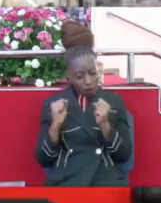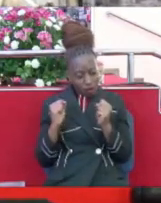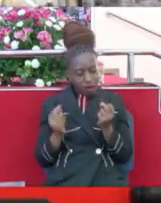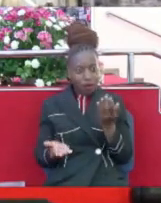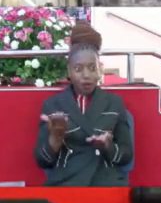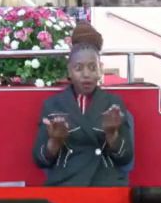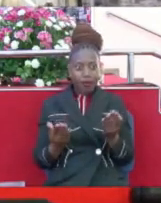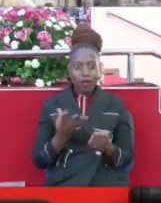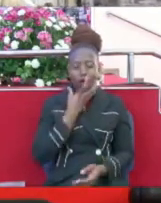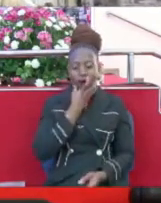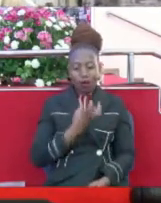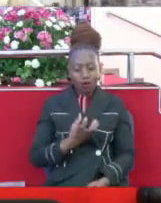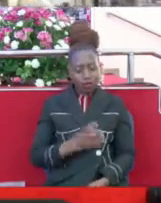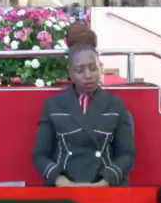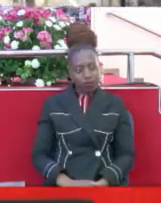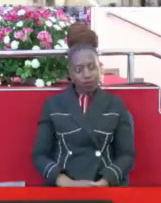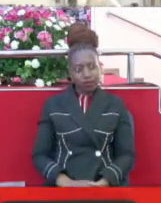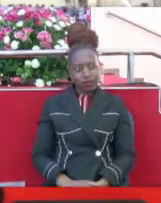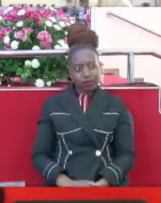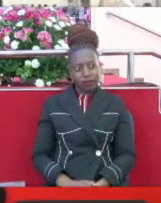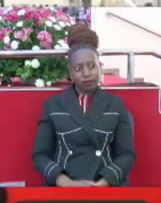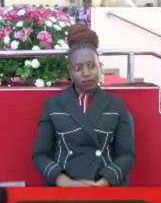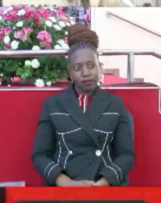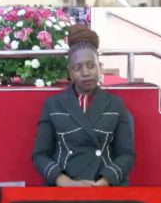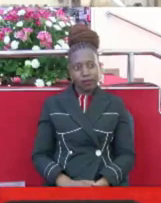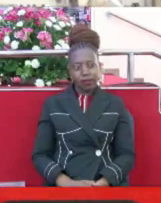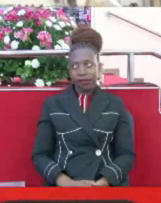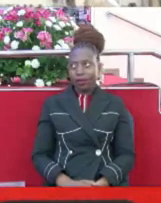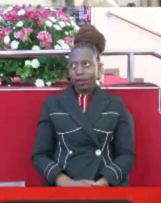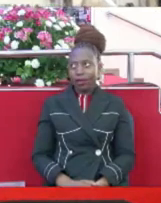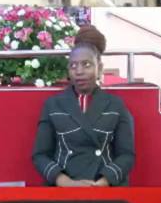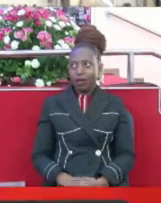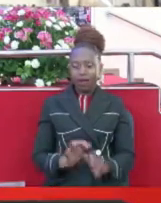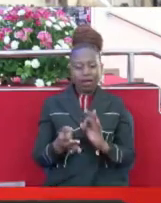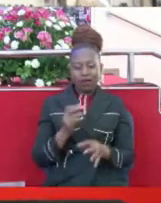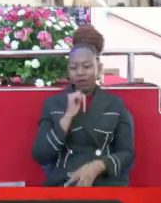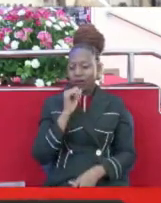hot. Otherwise, you make our God to be nauseated.